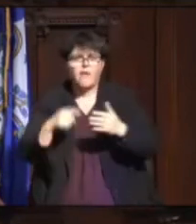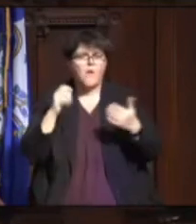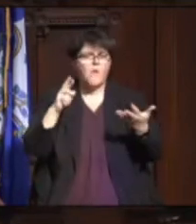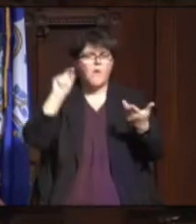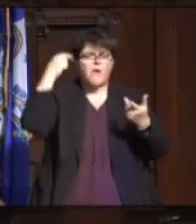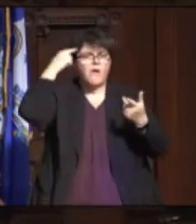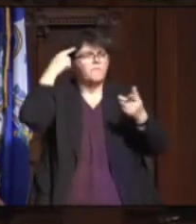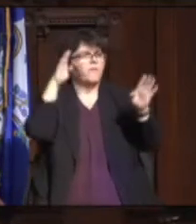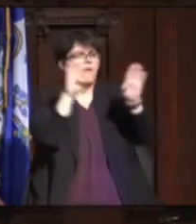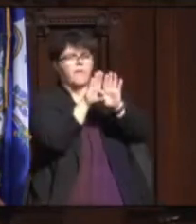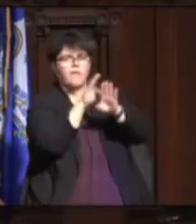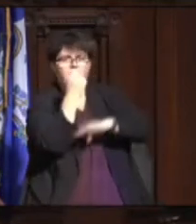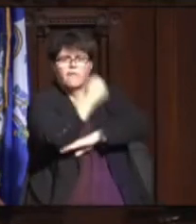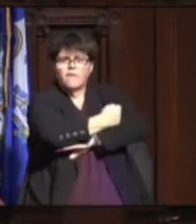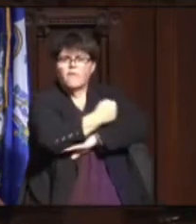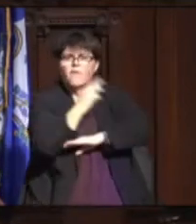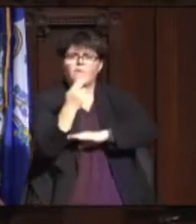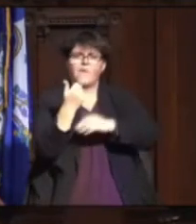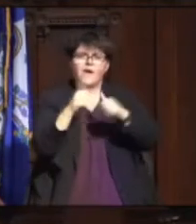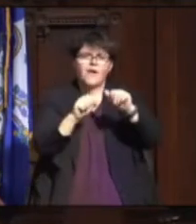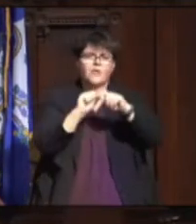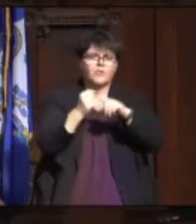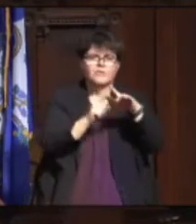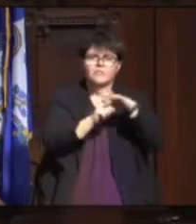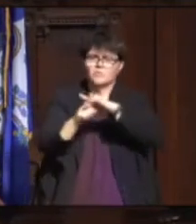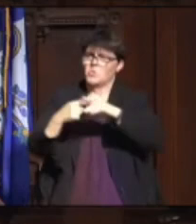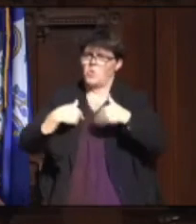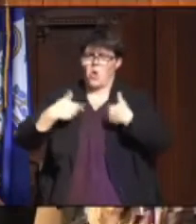weather that storm.